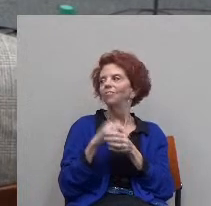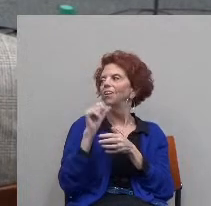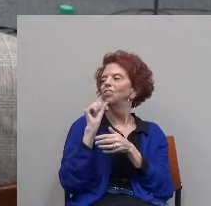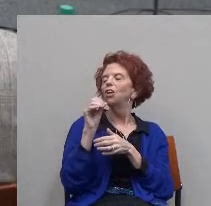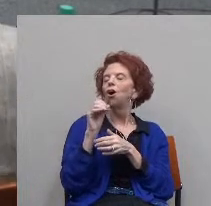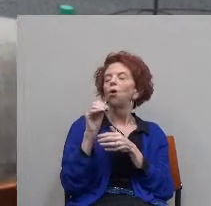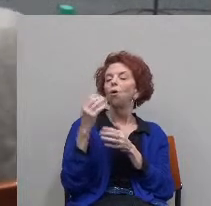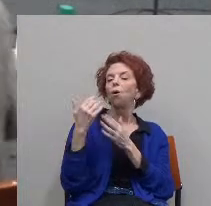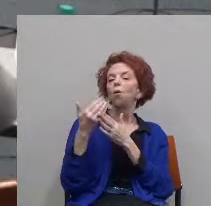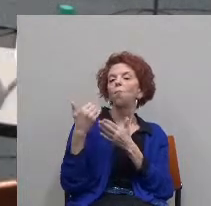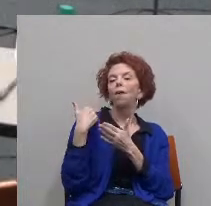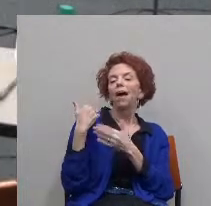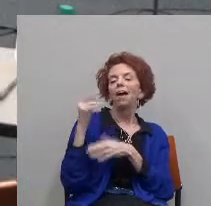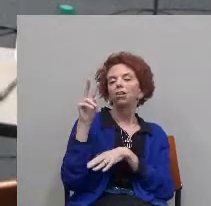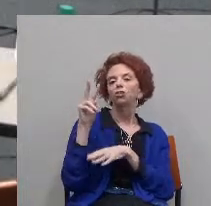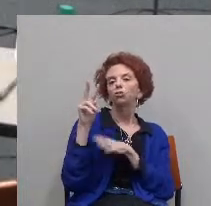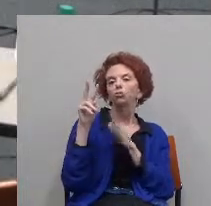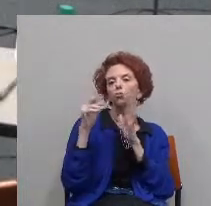So in